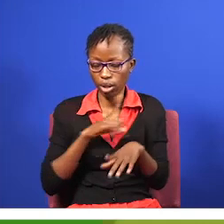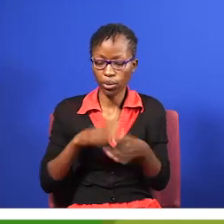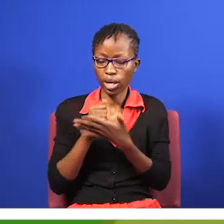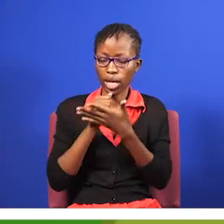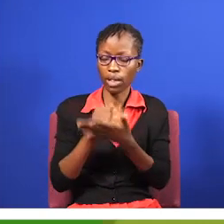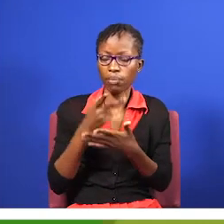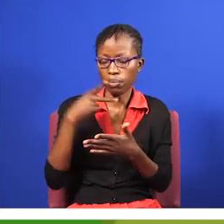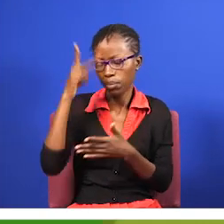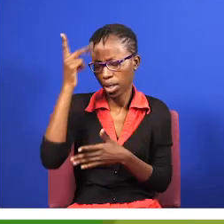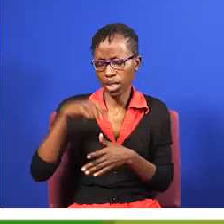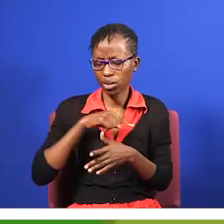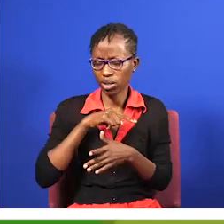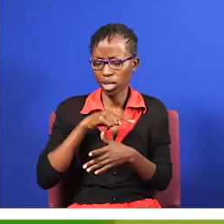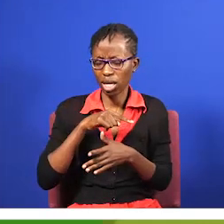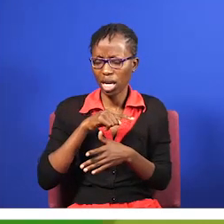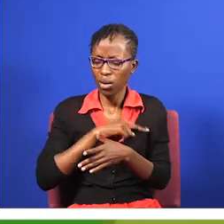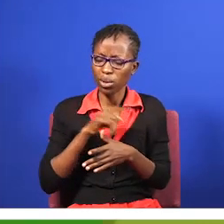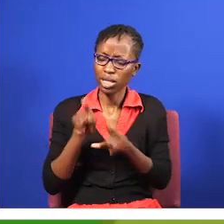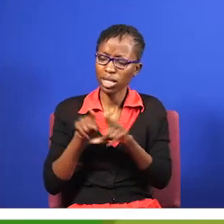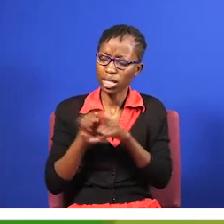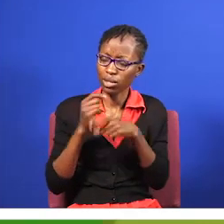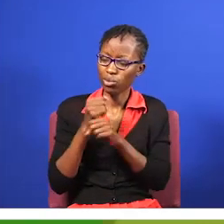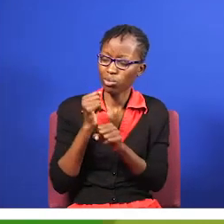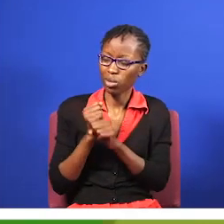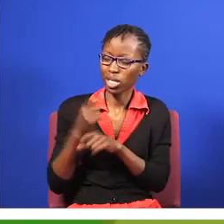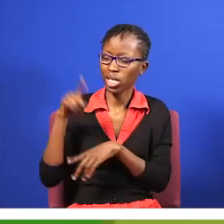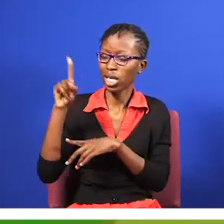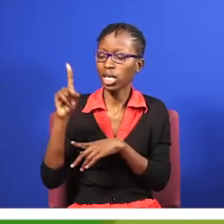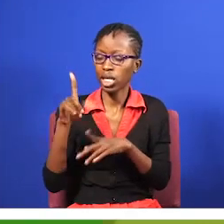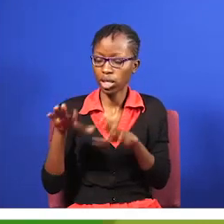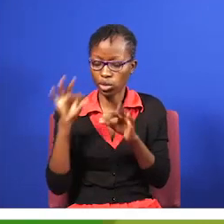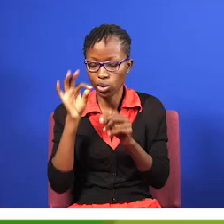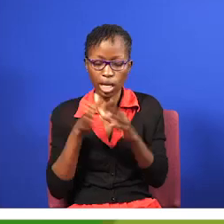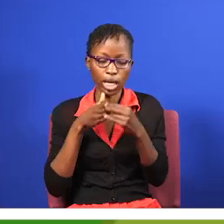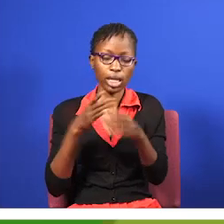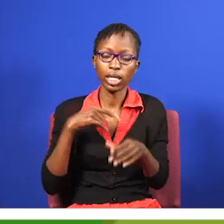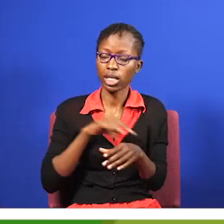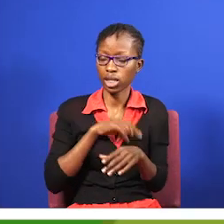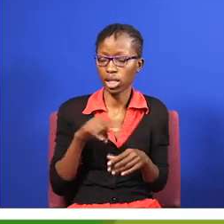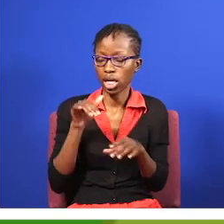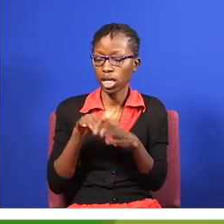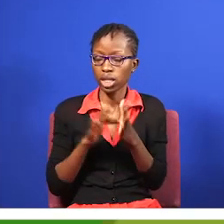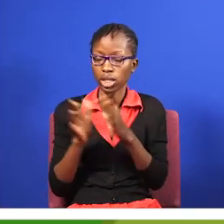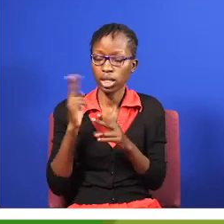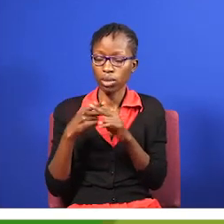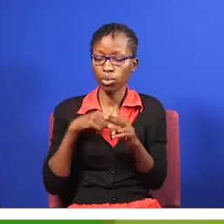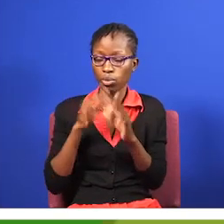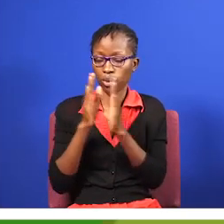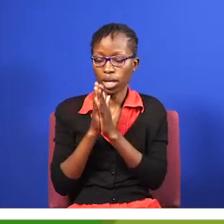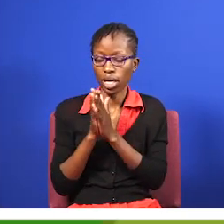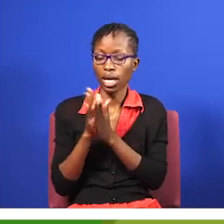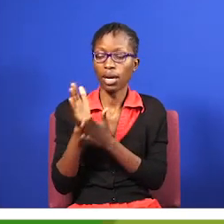Help our parents too, to guide us and also make the right choices whenever they are required to. In Jesus'